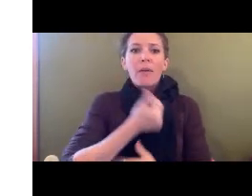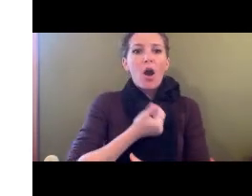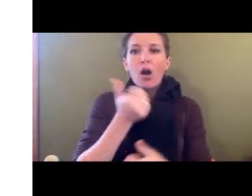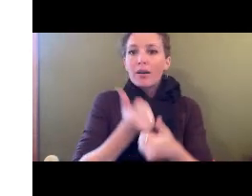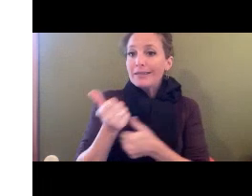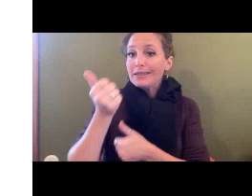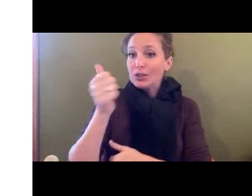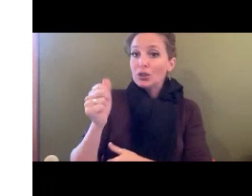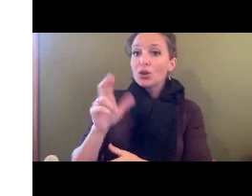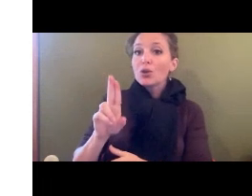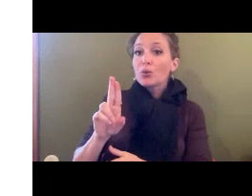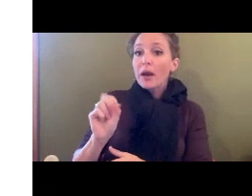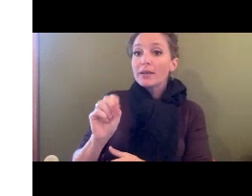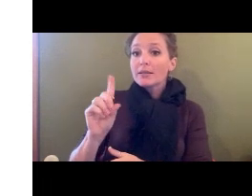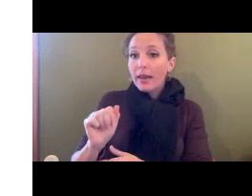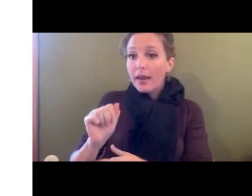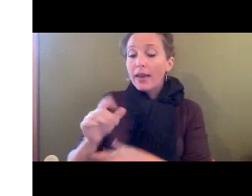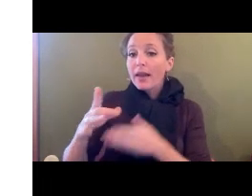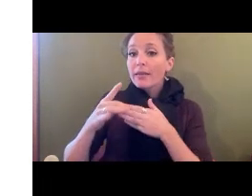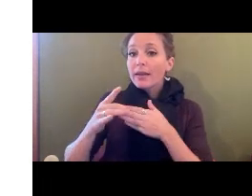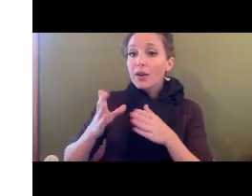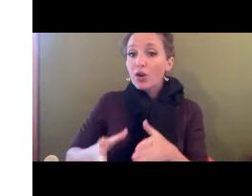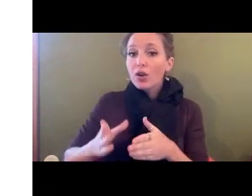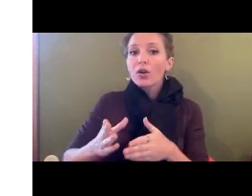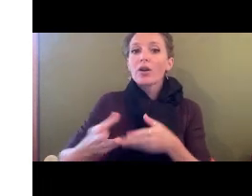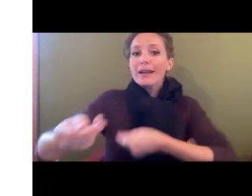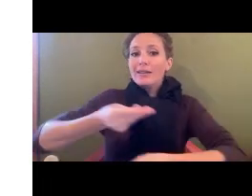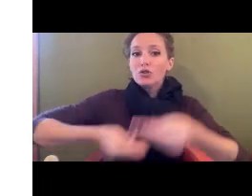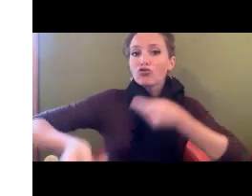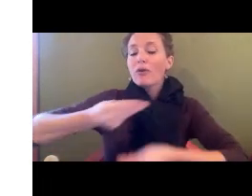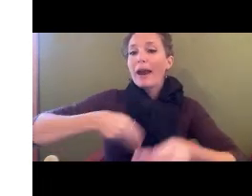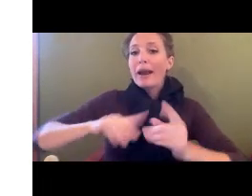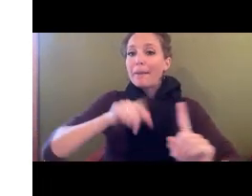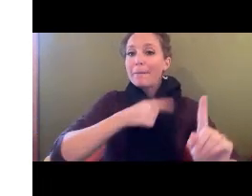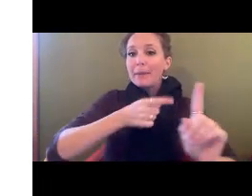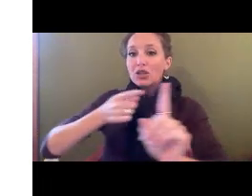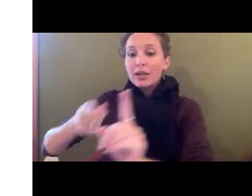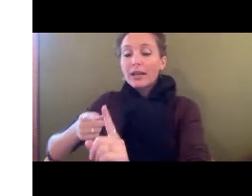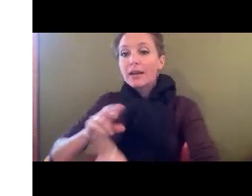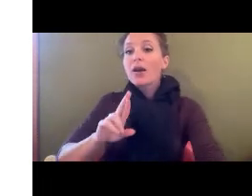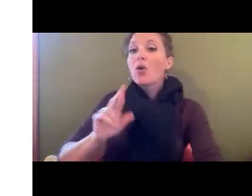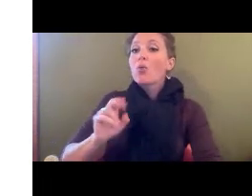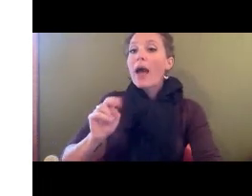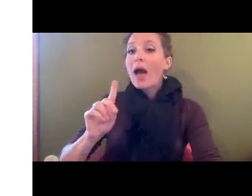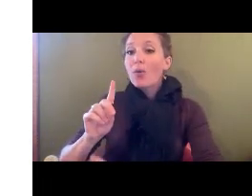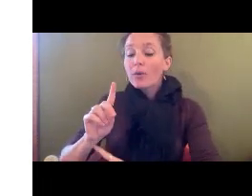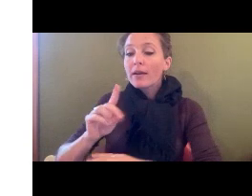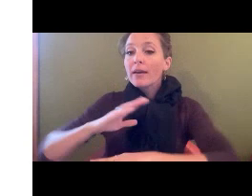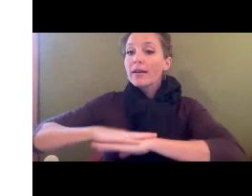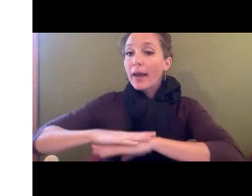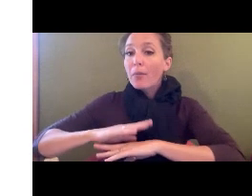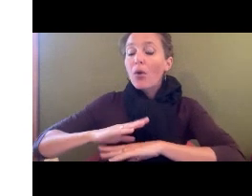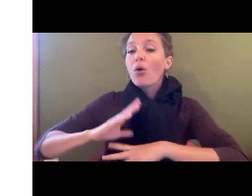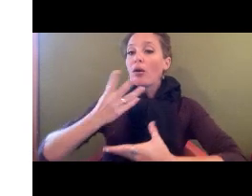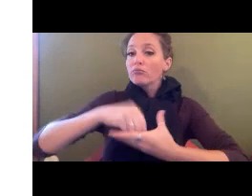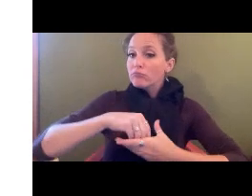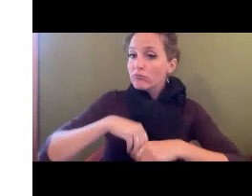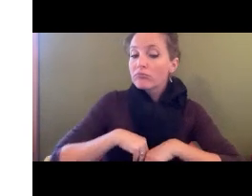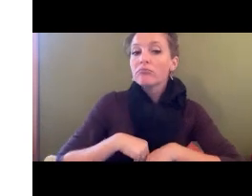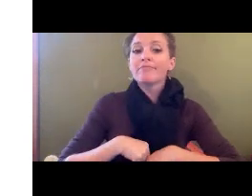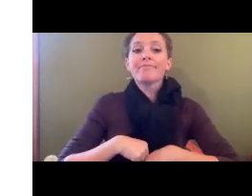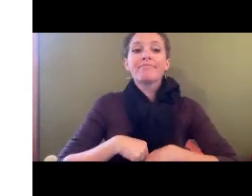USDA leaders engage in trade missions and roundtables focused on women in agriculture. We are